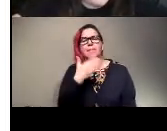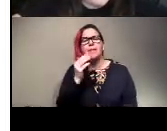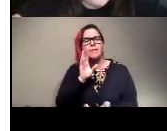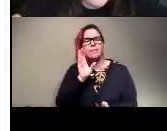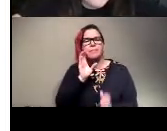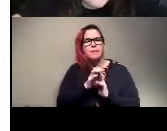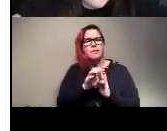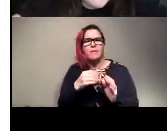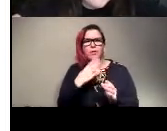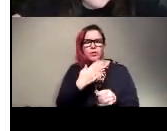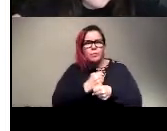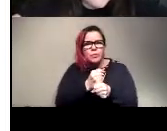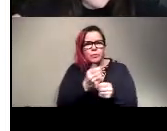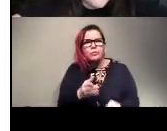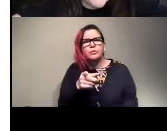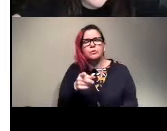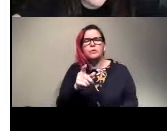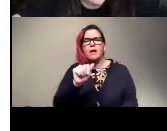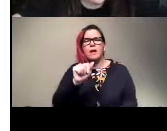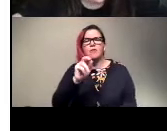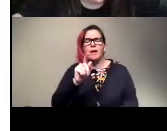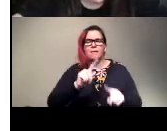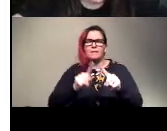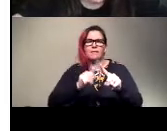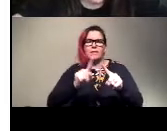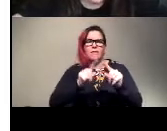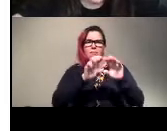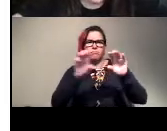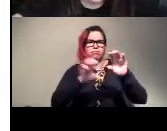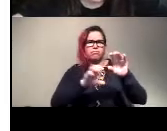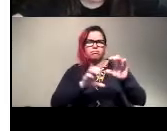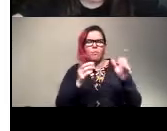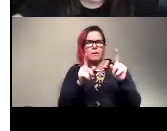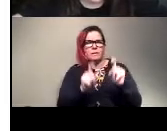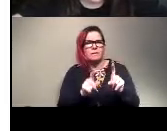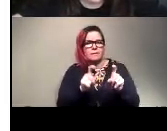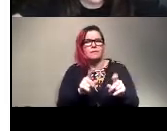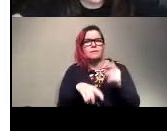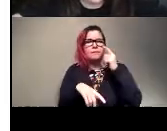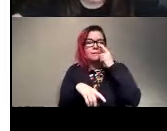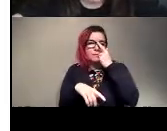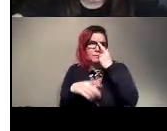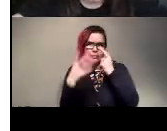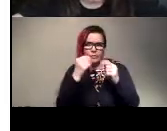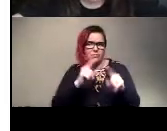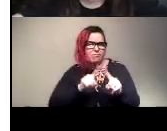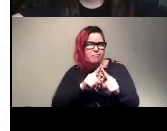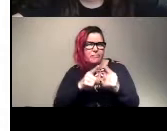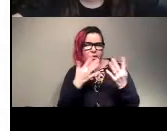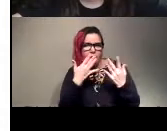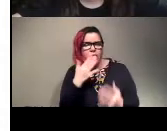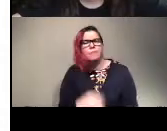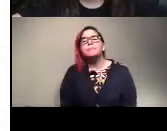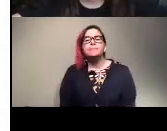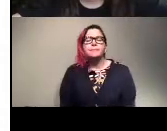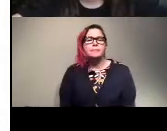good producers. Here's an array of different microbes that we want to be able to test. You can see all the beautiful colors these microbes have.